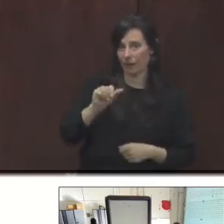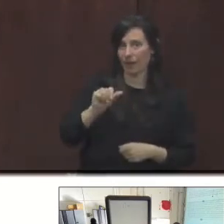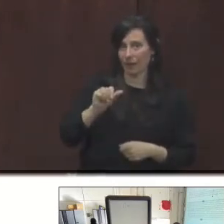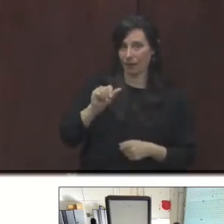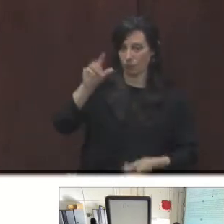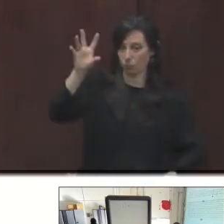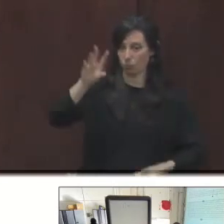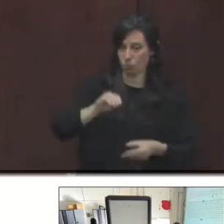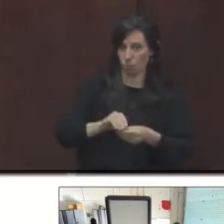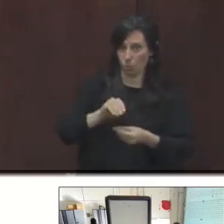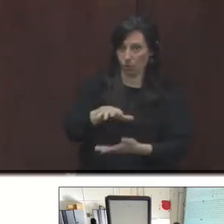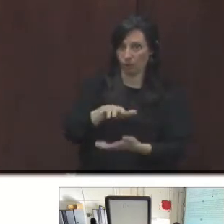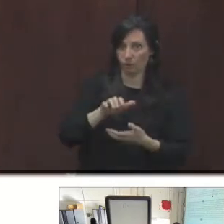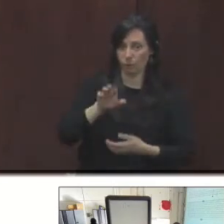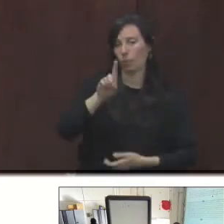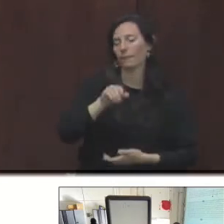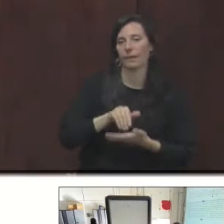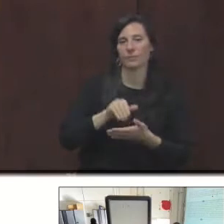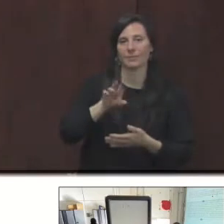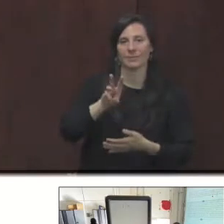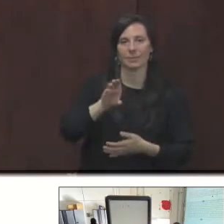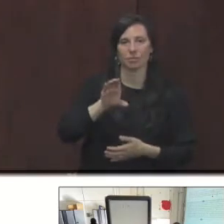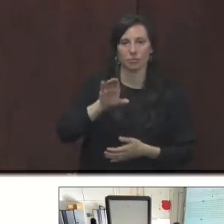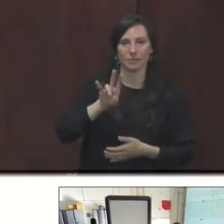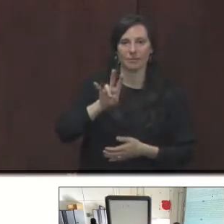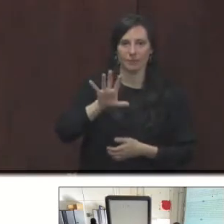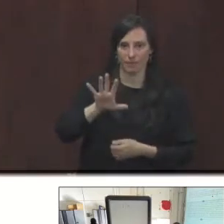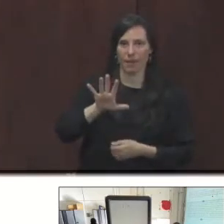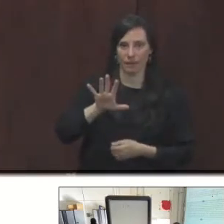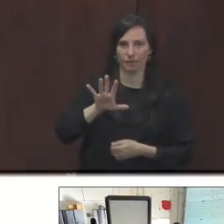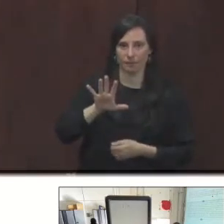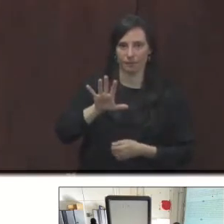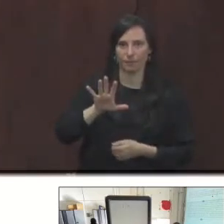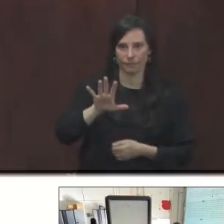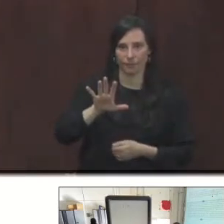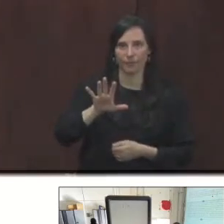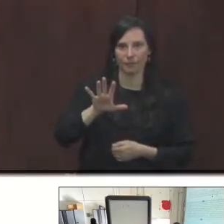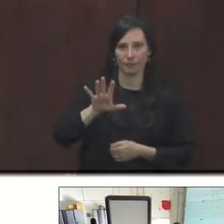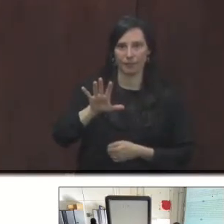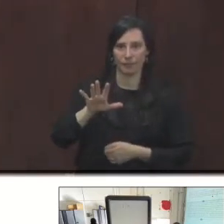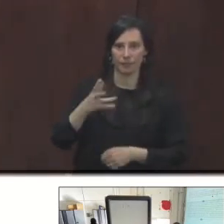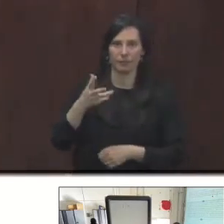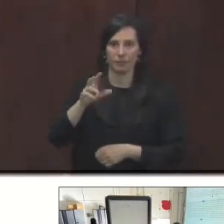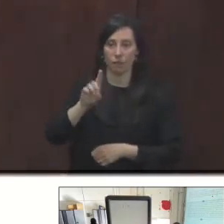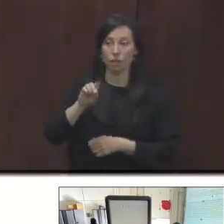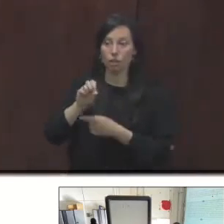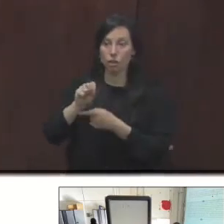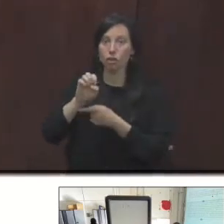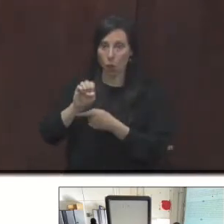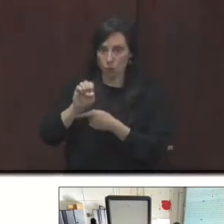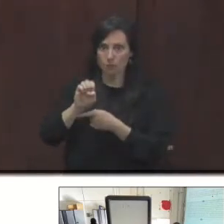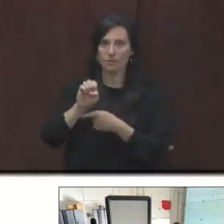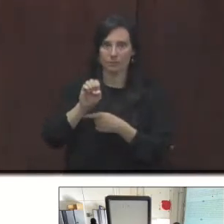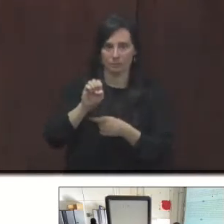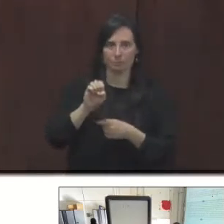was 1,675 doses for about a 3,500 needed doses.